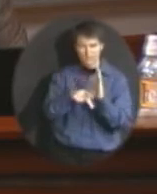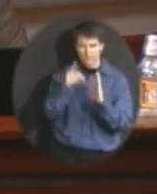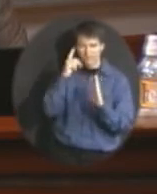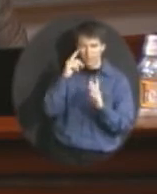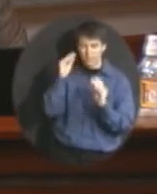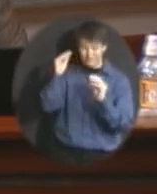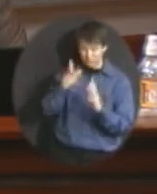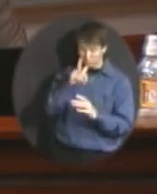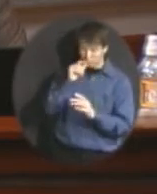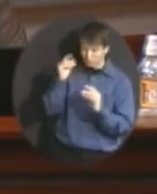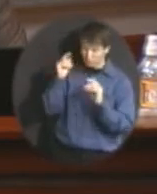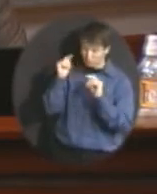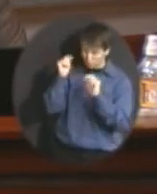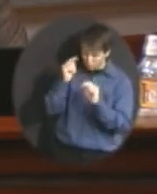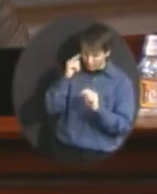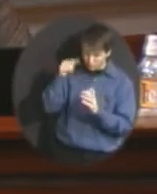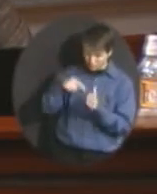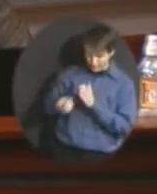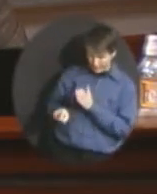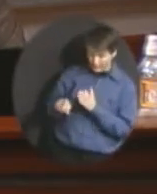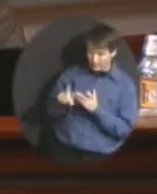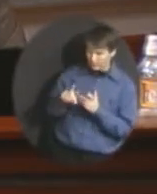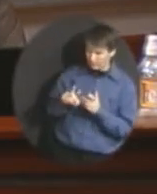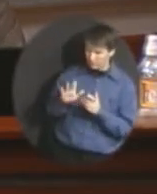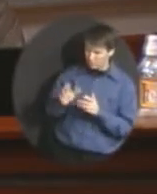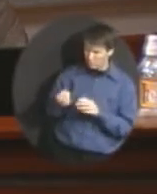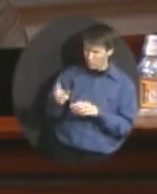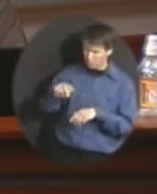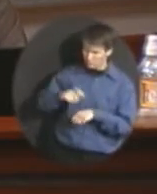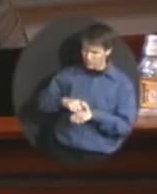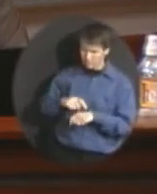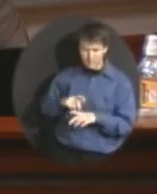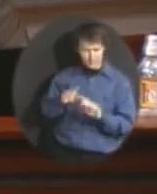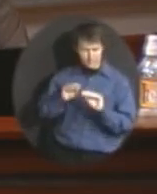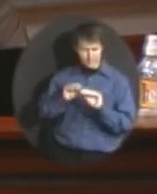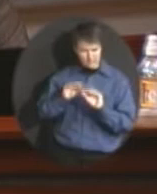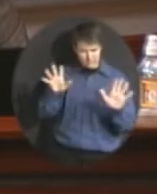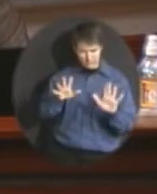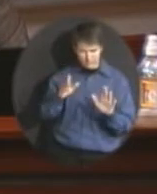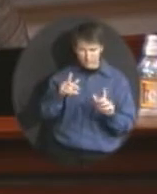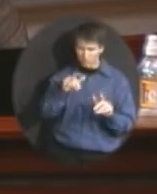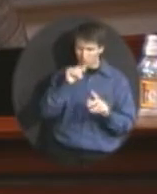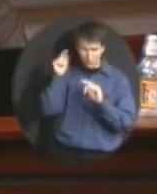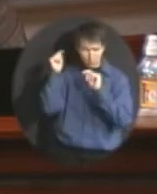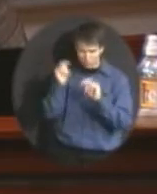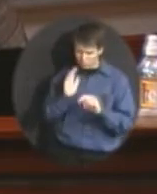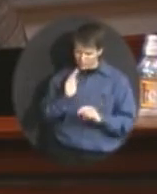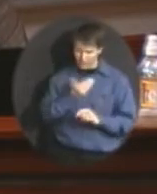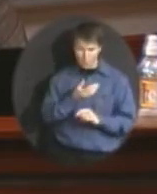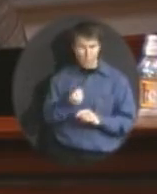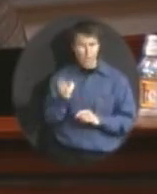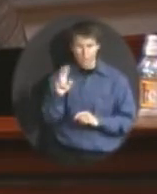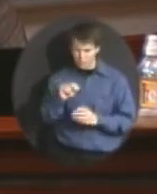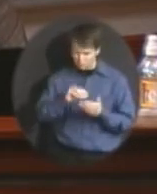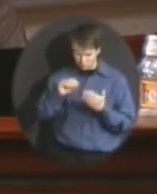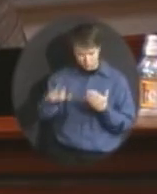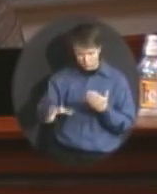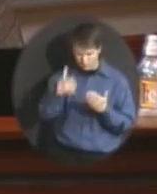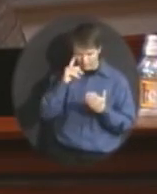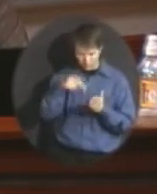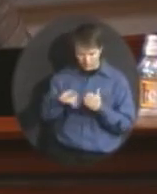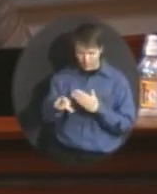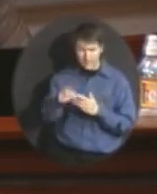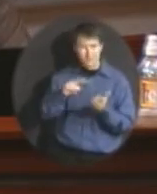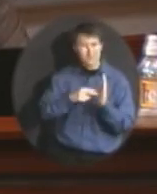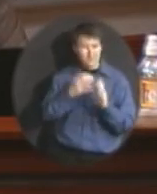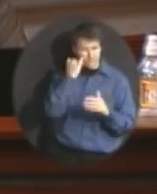And in our district, it's been pretty clear that we do not tutor our own students for pay, if that makes sense. Meaning if